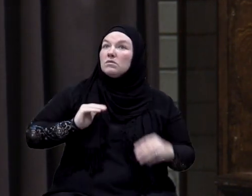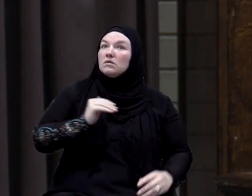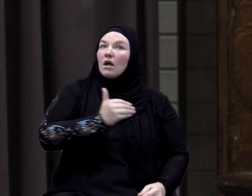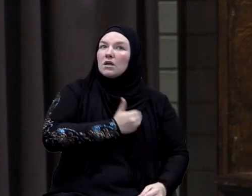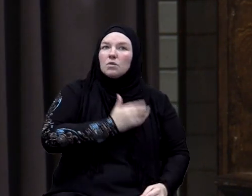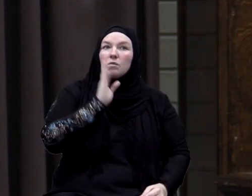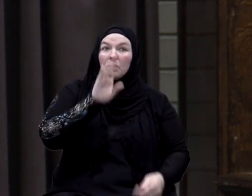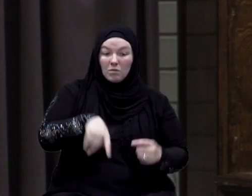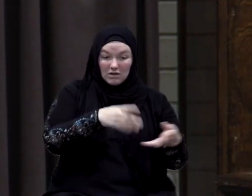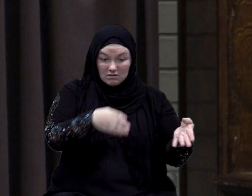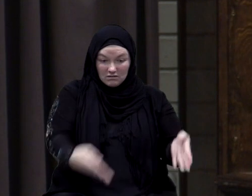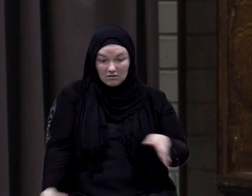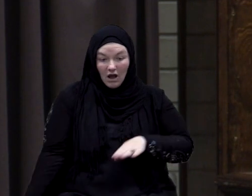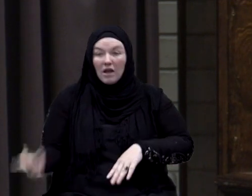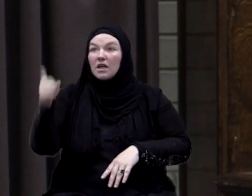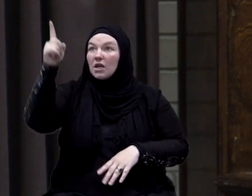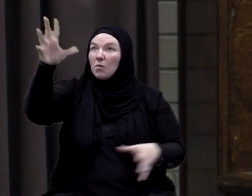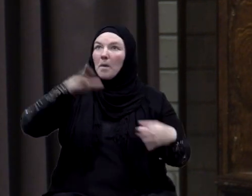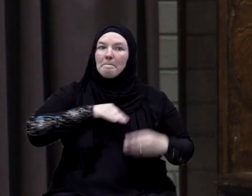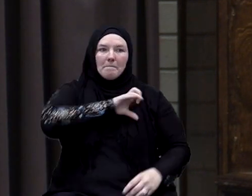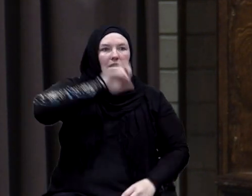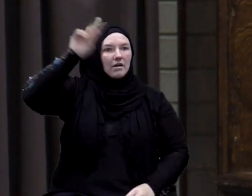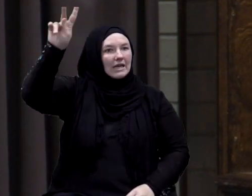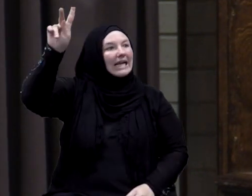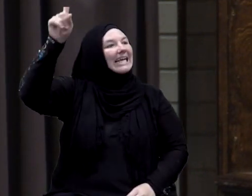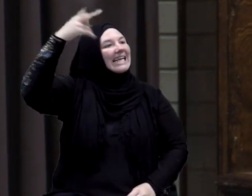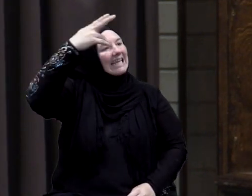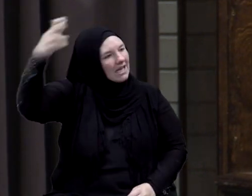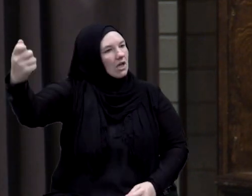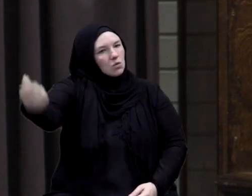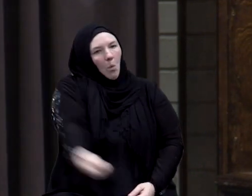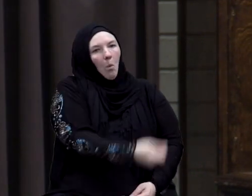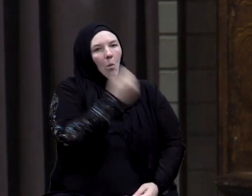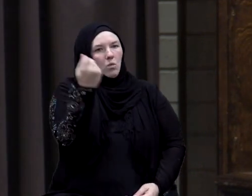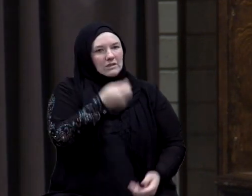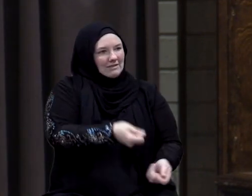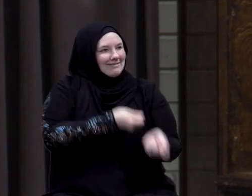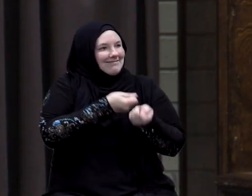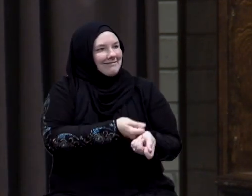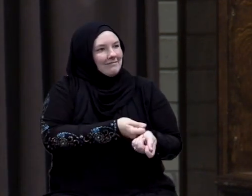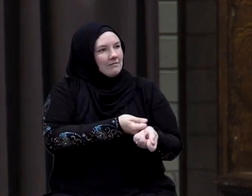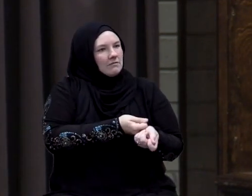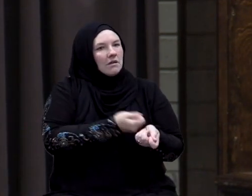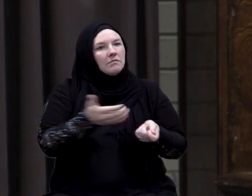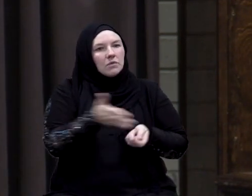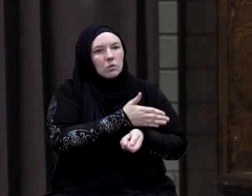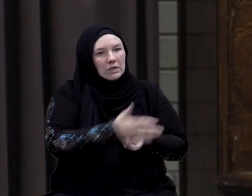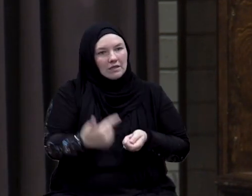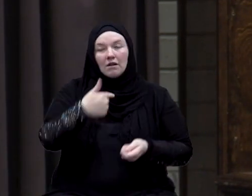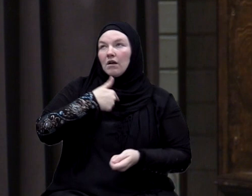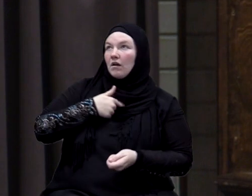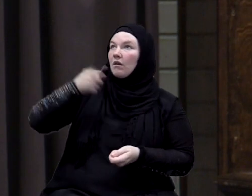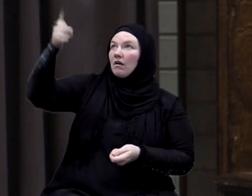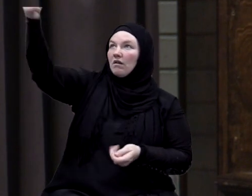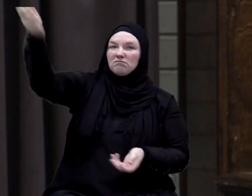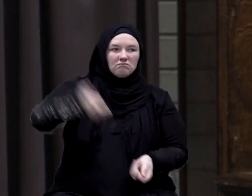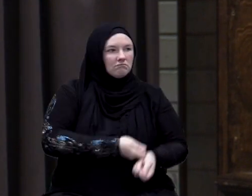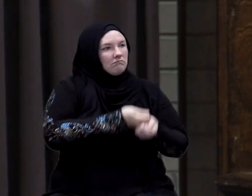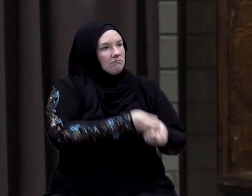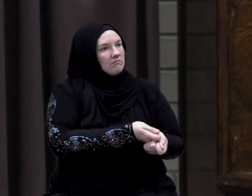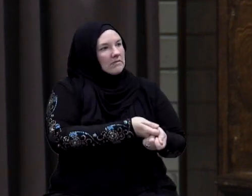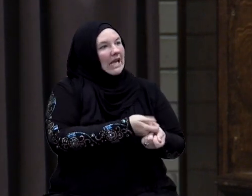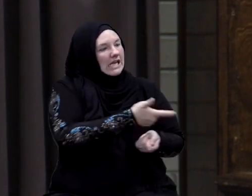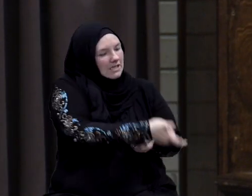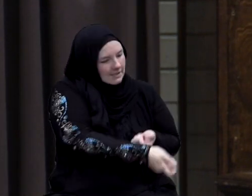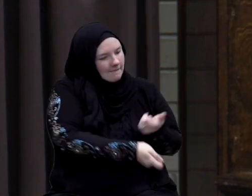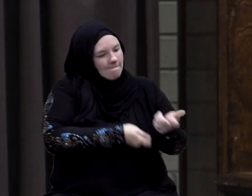going back to Him. He is holding that string between Him and us, and He is